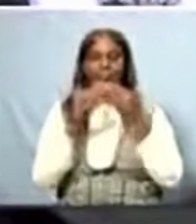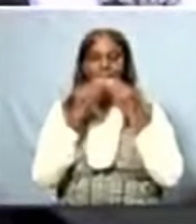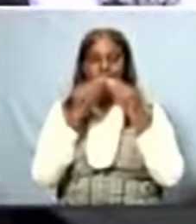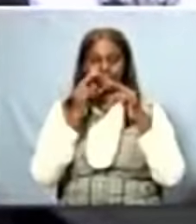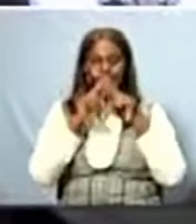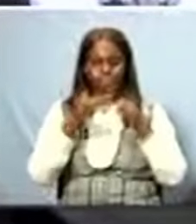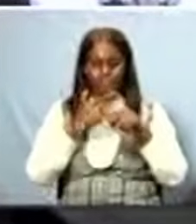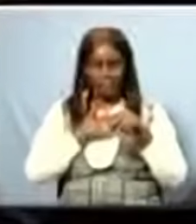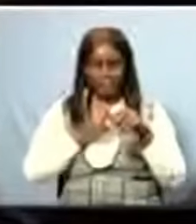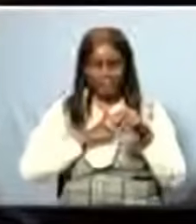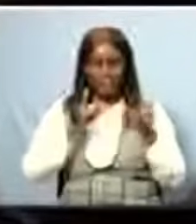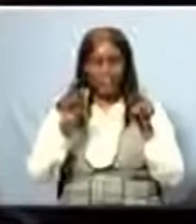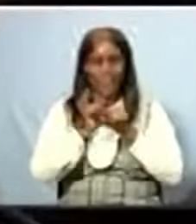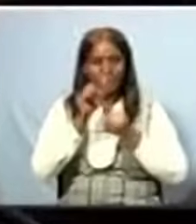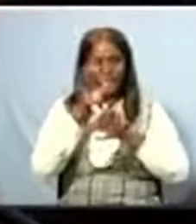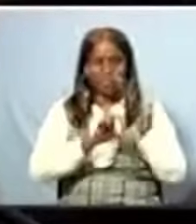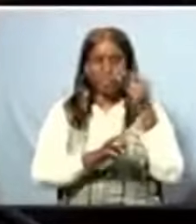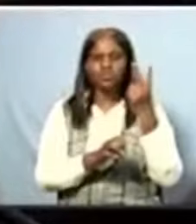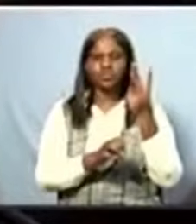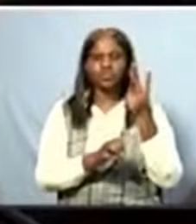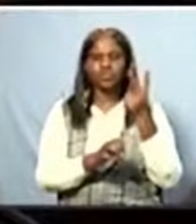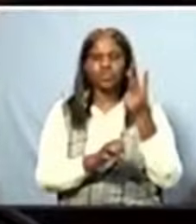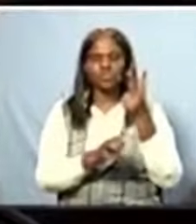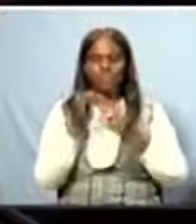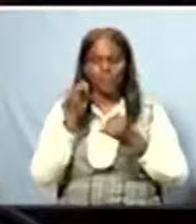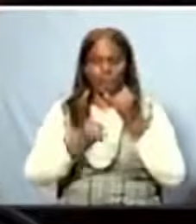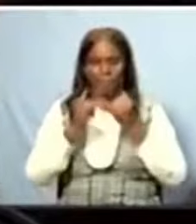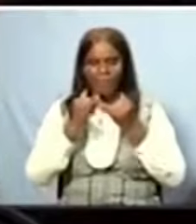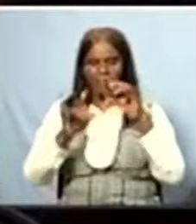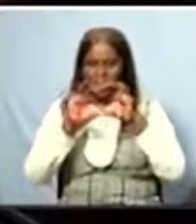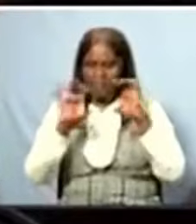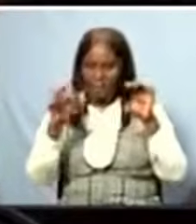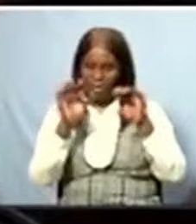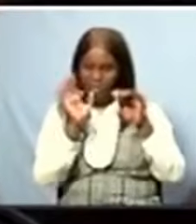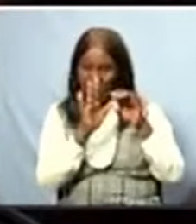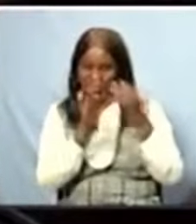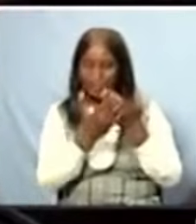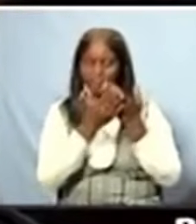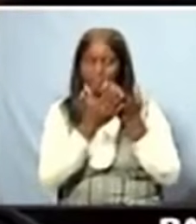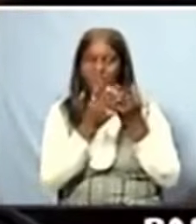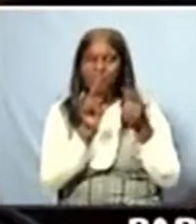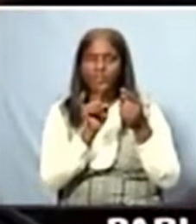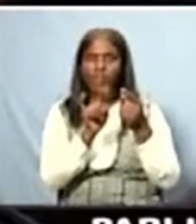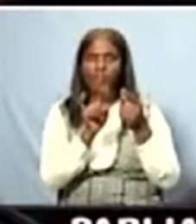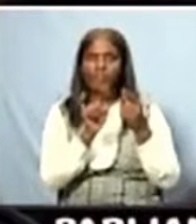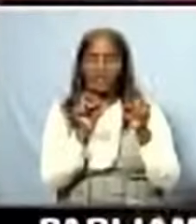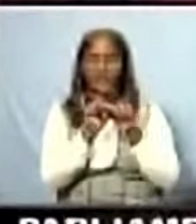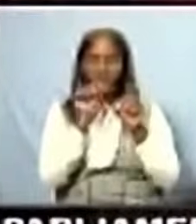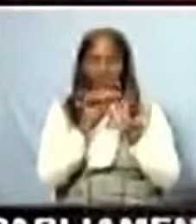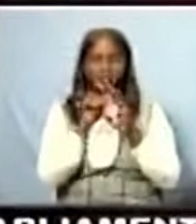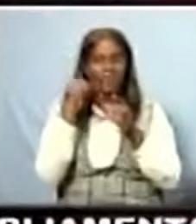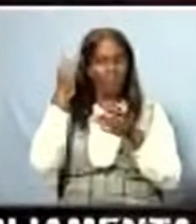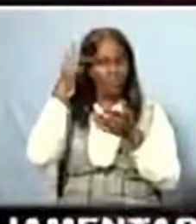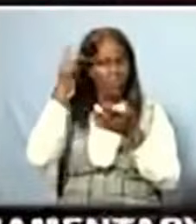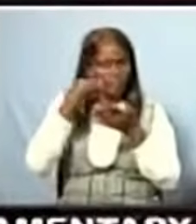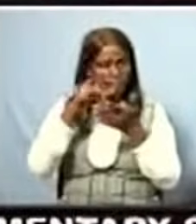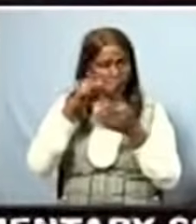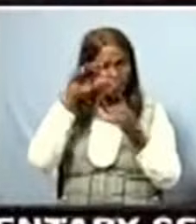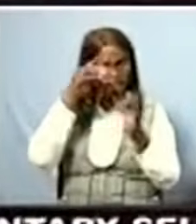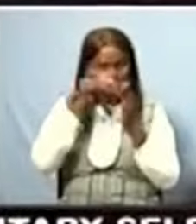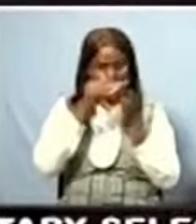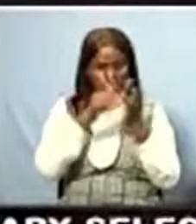mine is on the same clause 2, the last paragraph of the submission. In the part list voting